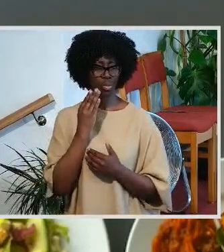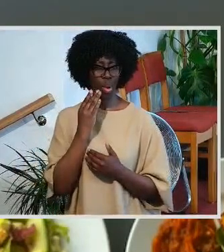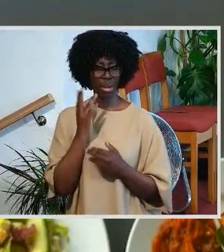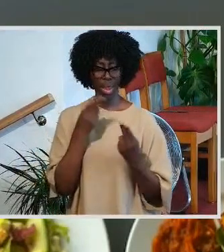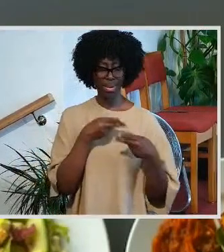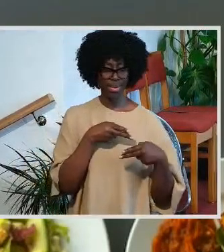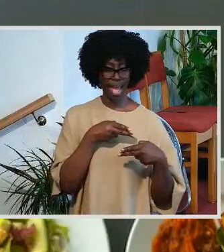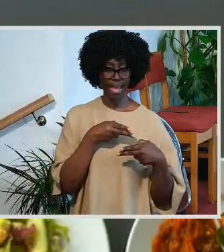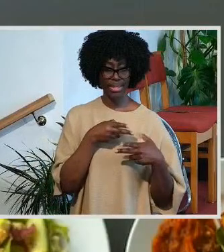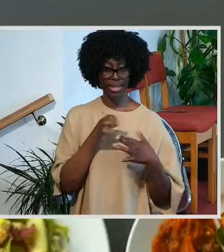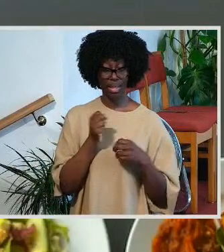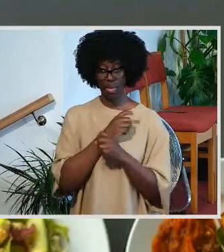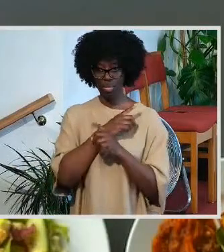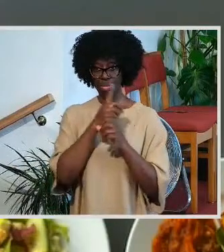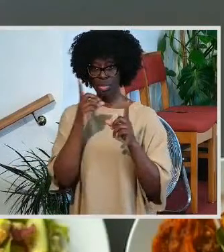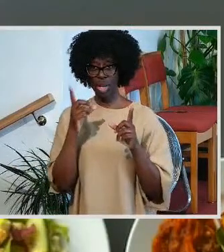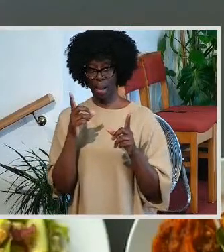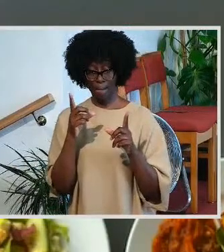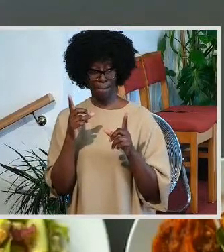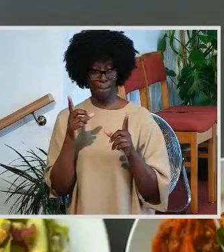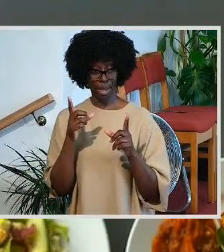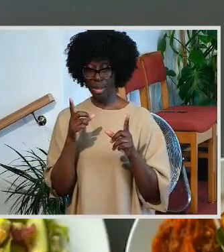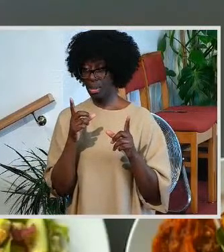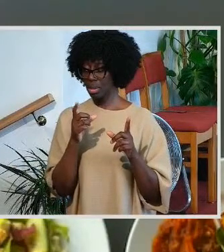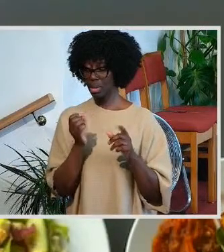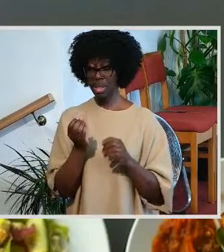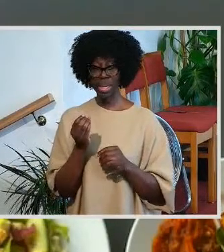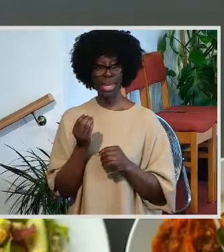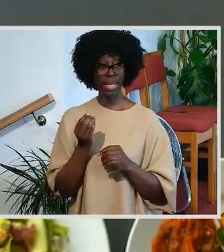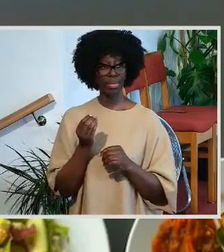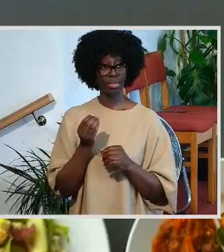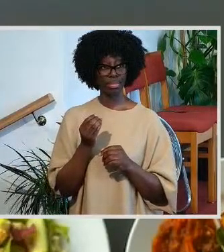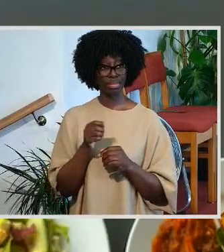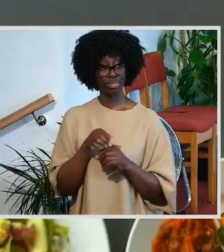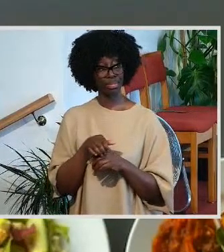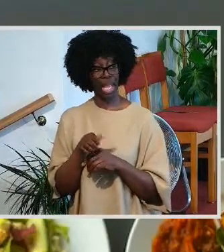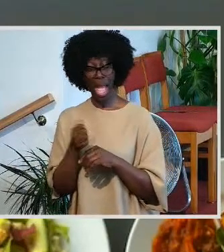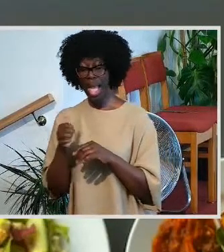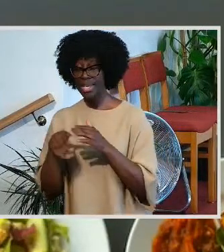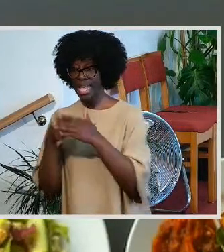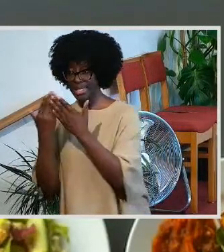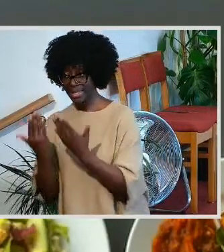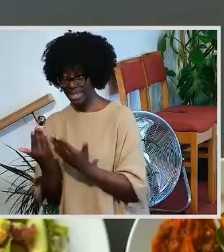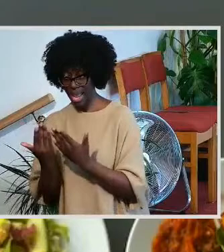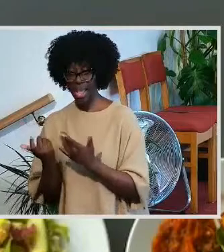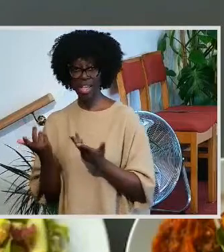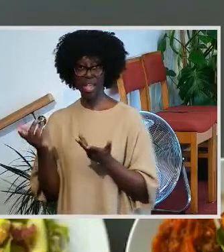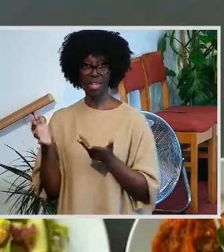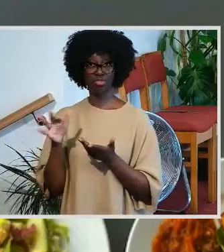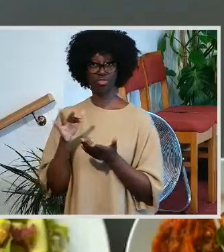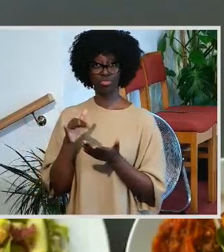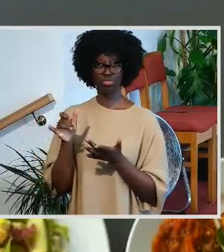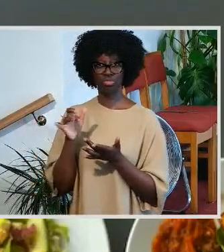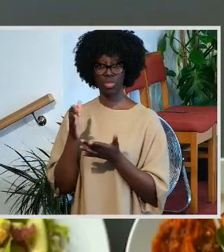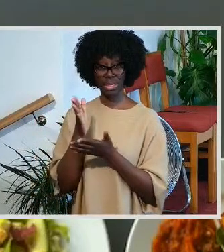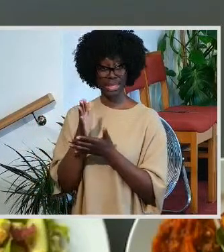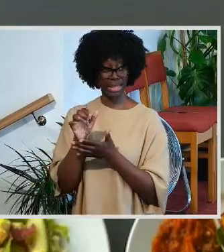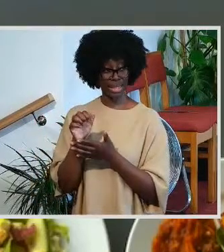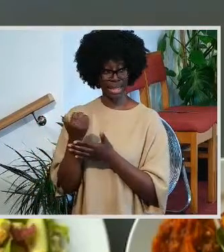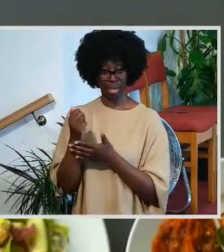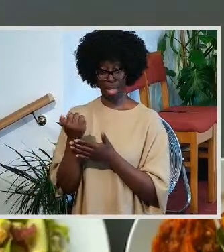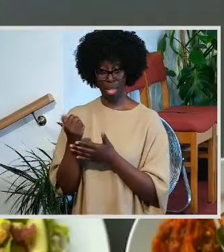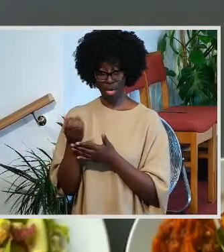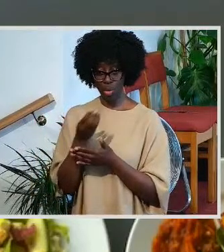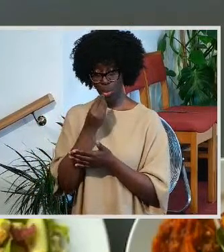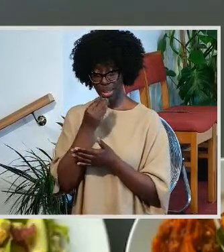and then not have anything else until breakfast the next day at 6. So having that 12-hour fast helps to